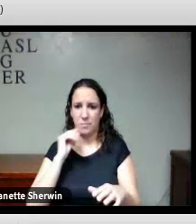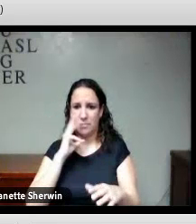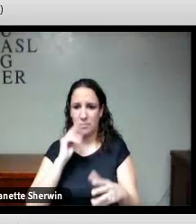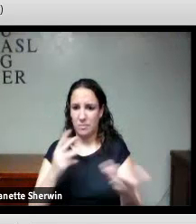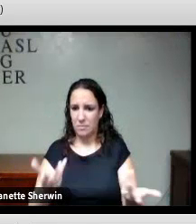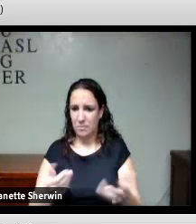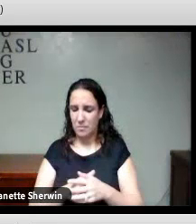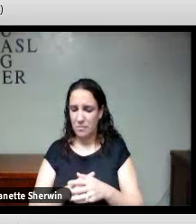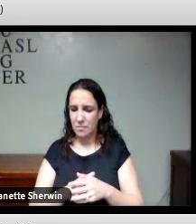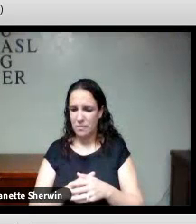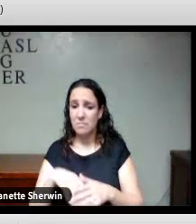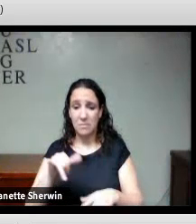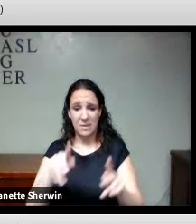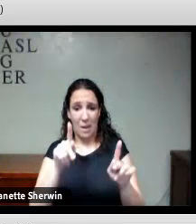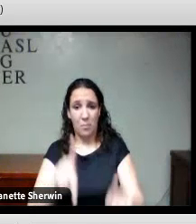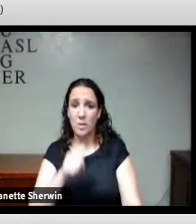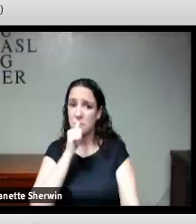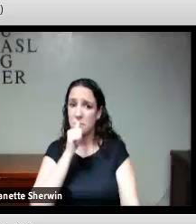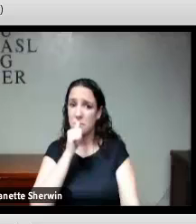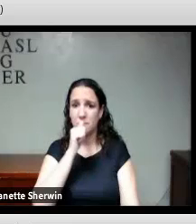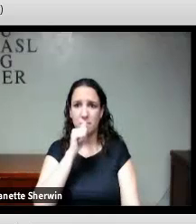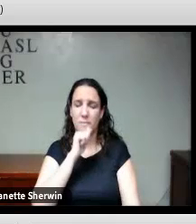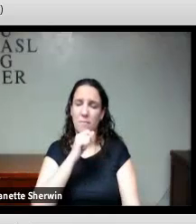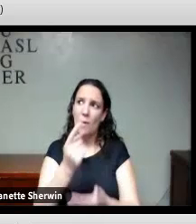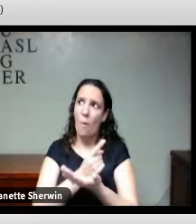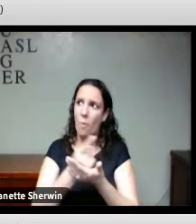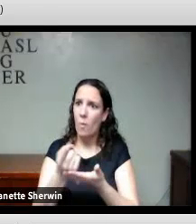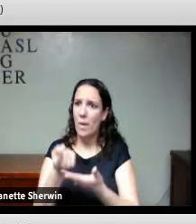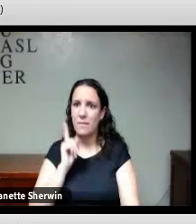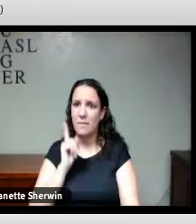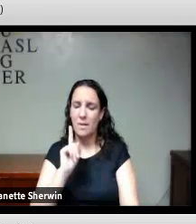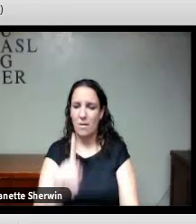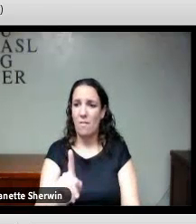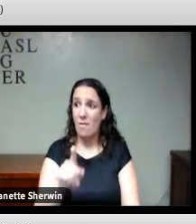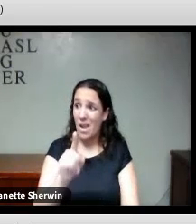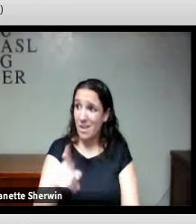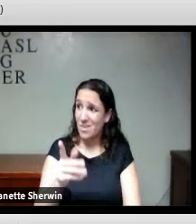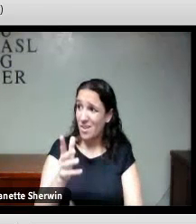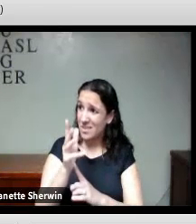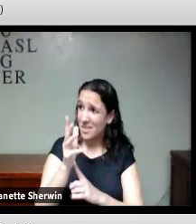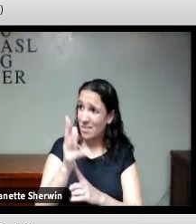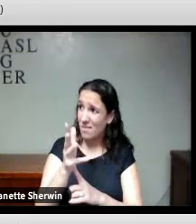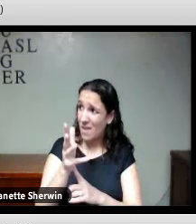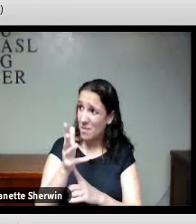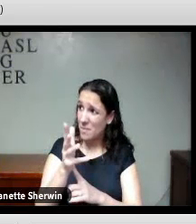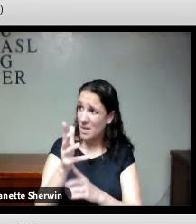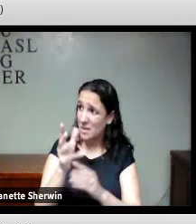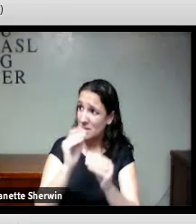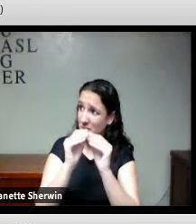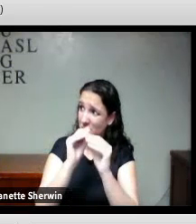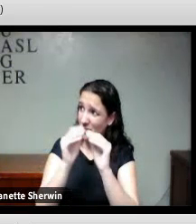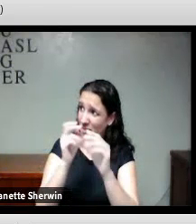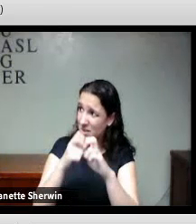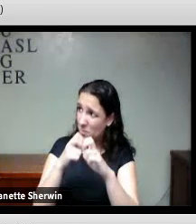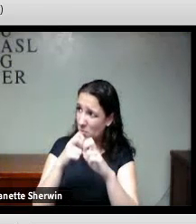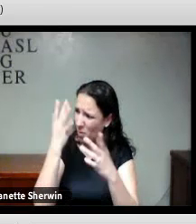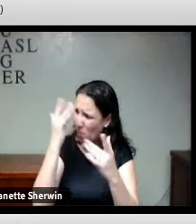person's been dealing with the whole week, and now they come into you, and you're going to take 5 minutes to fix this problem? Why so